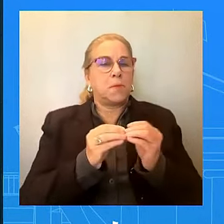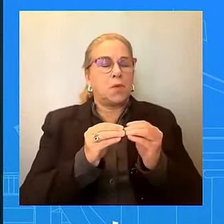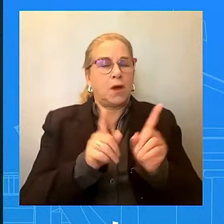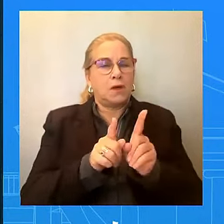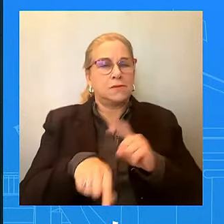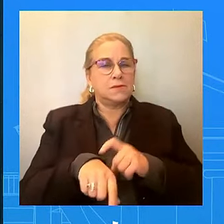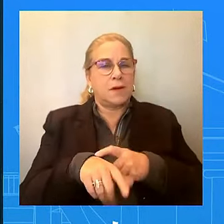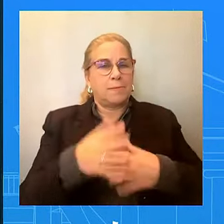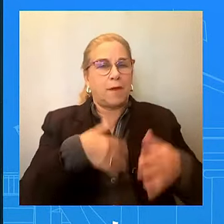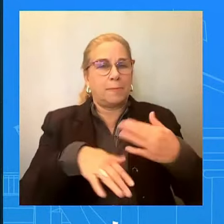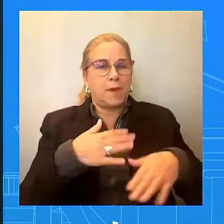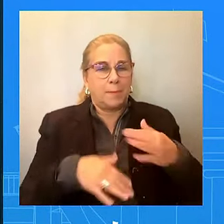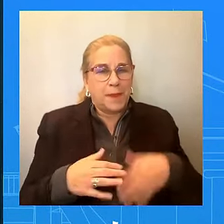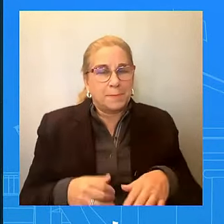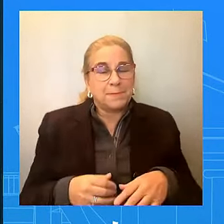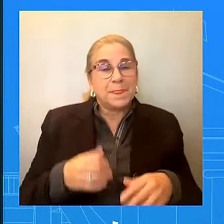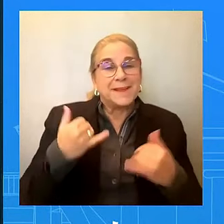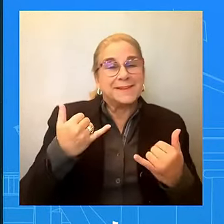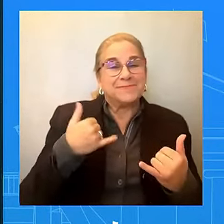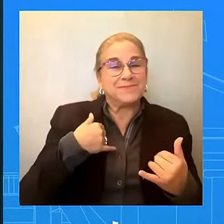us, sir. The floor is yours.